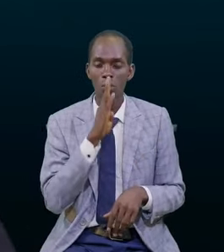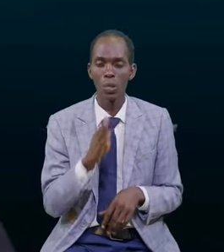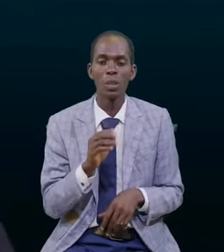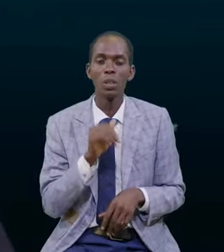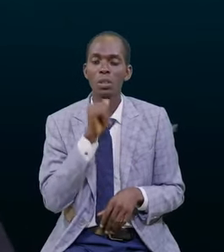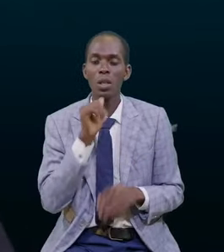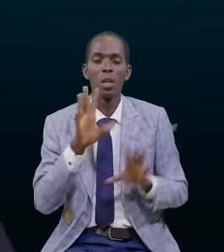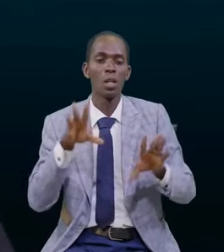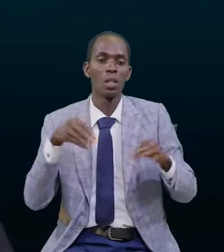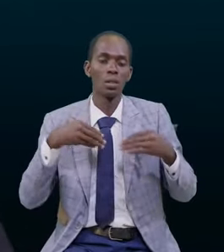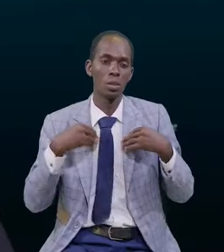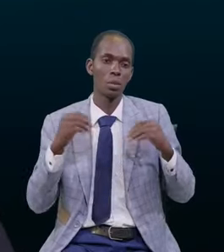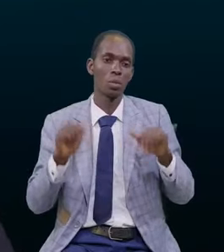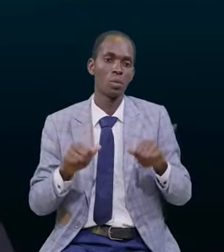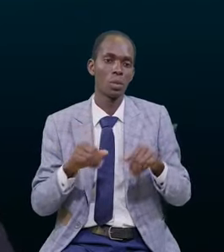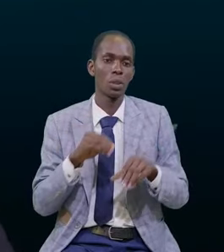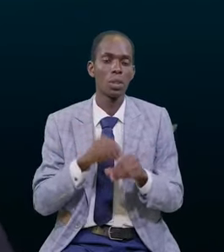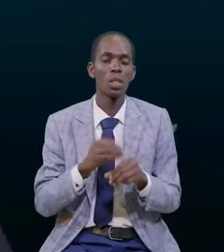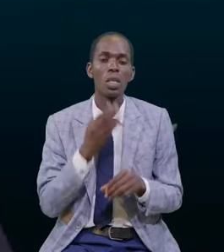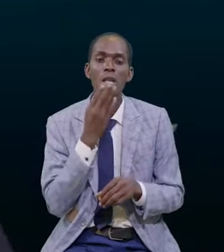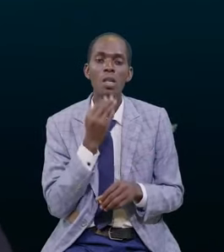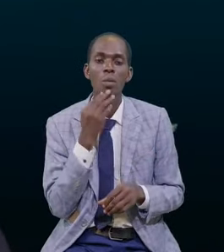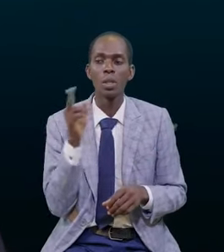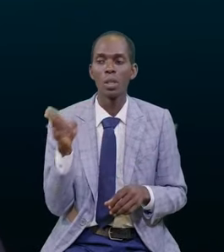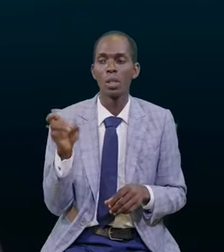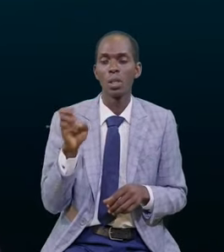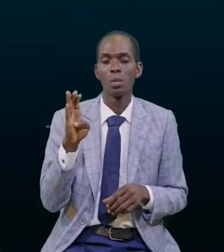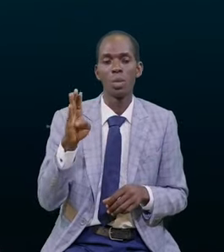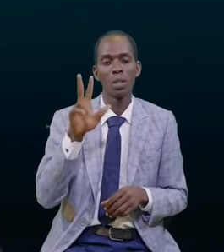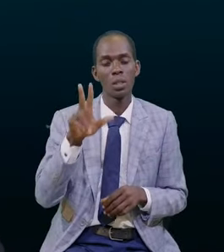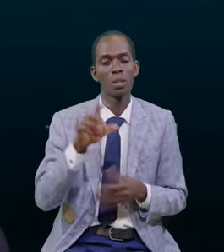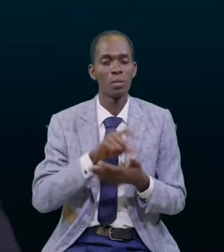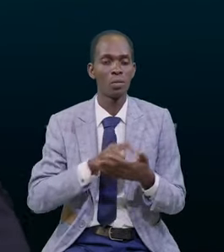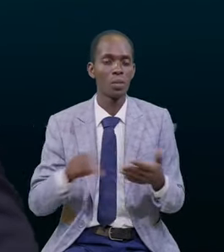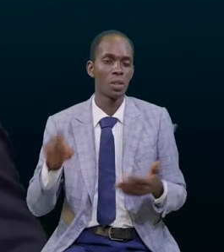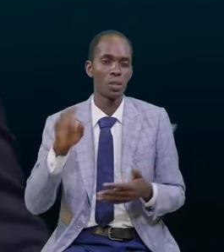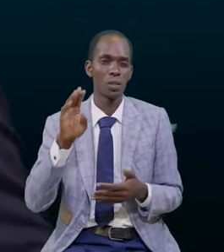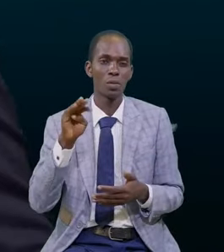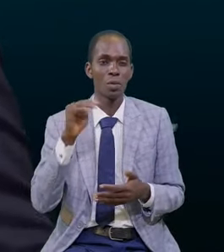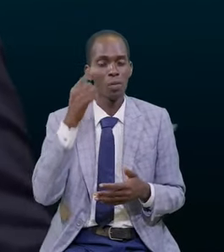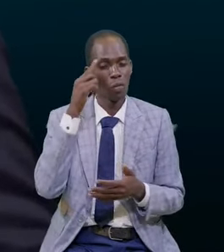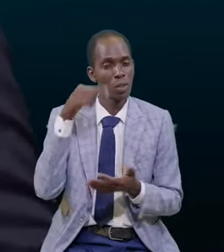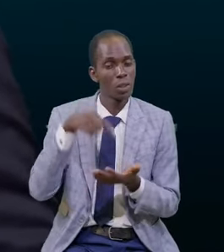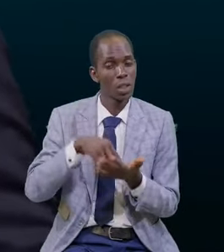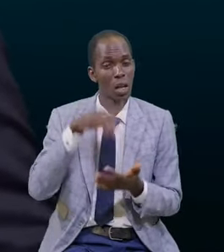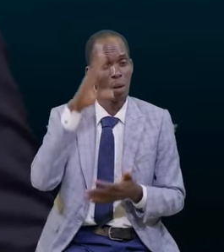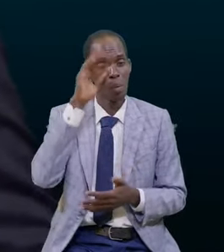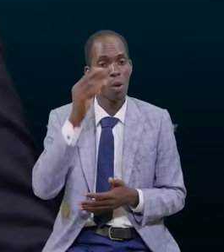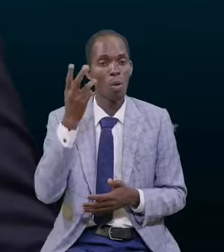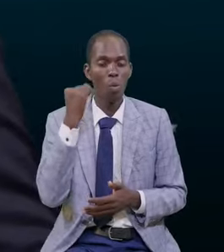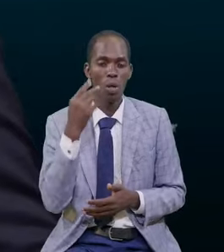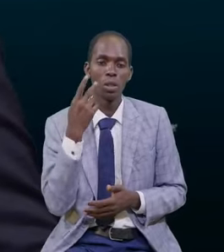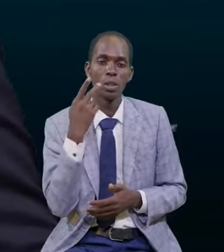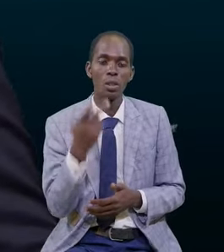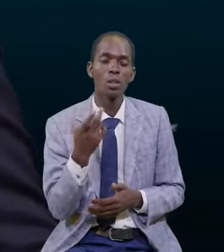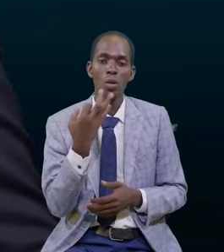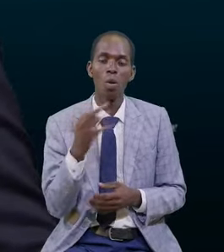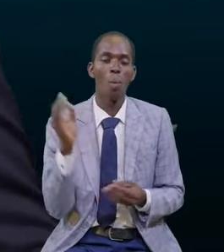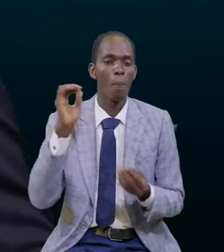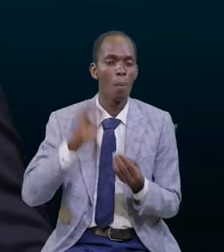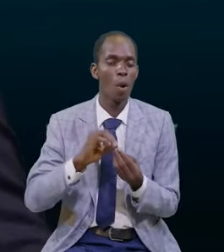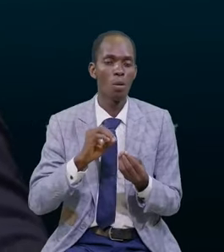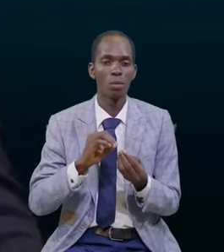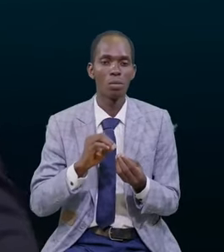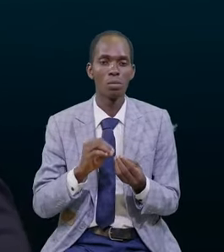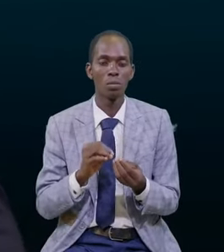chapter 3 I pick it up from verse 3 for this man was counted worthy of more Glory than Moses in as much